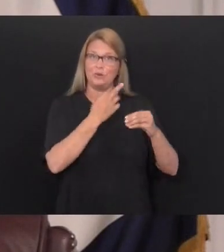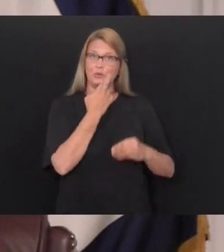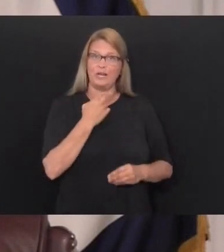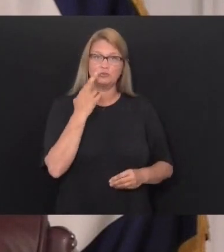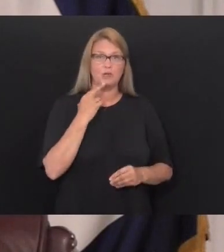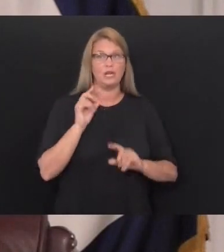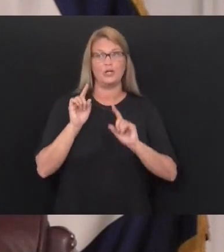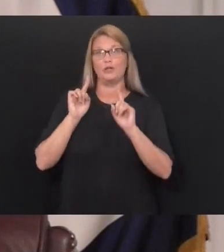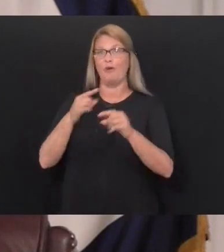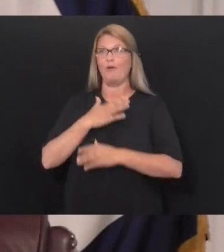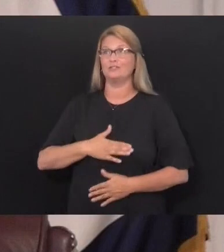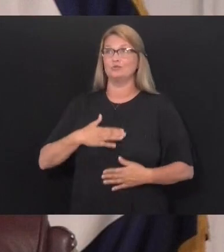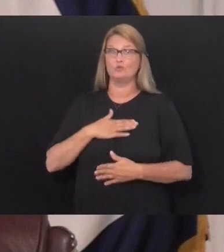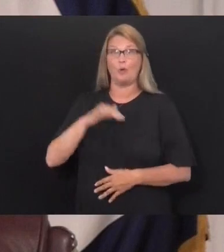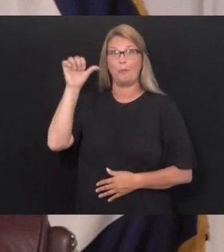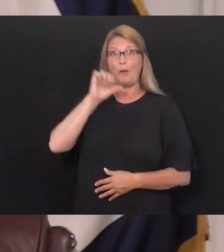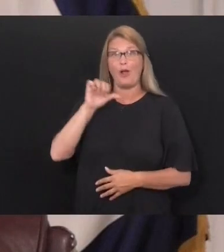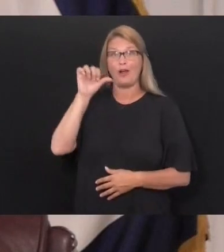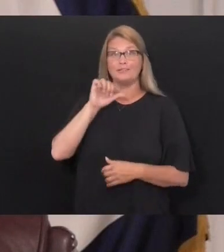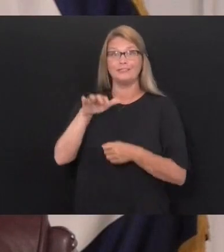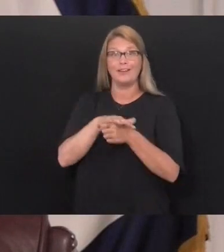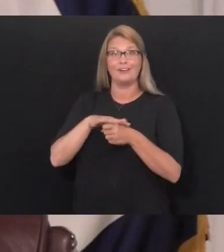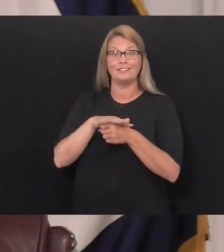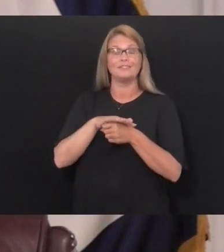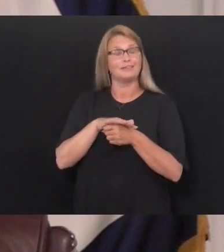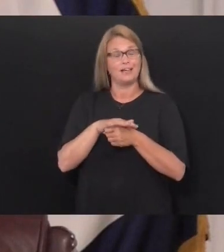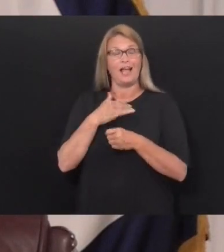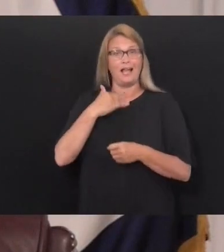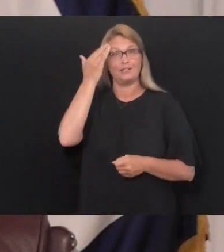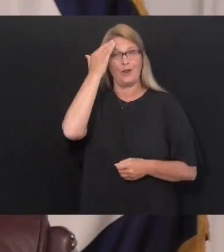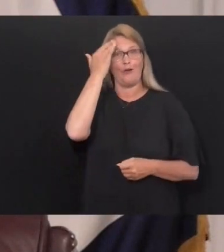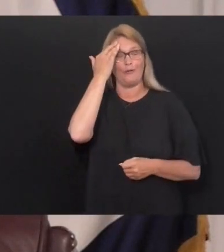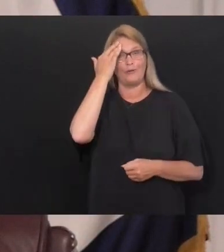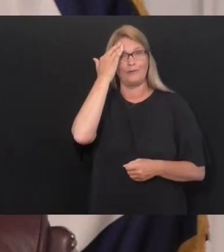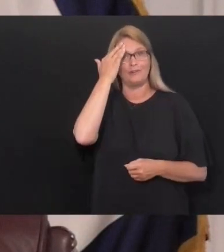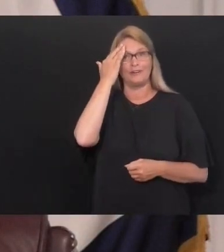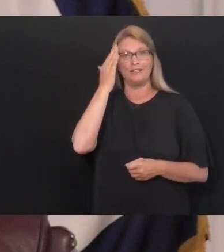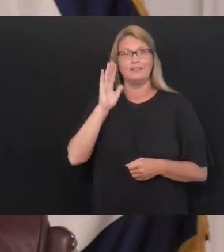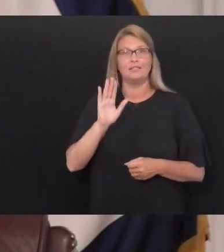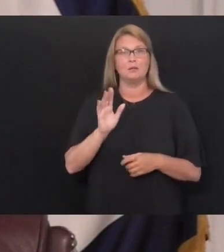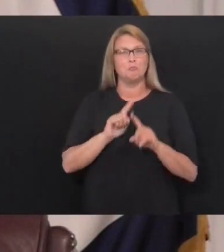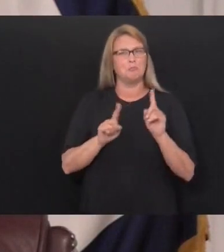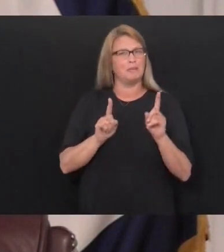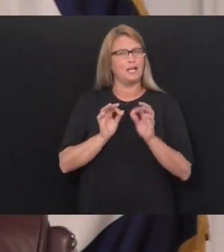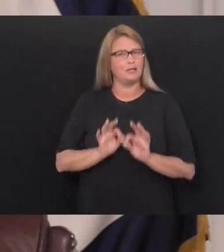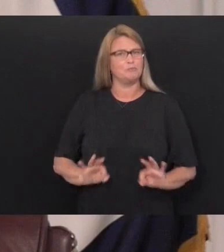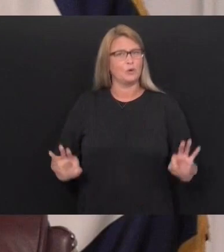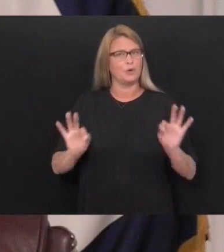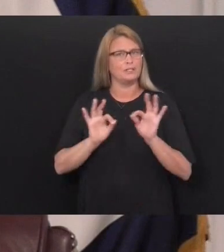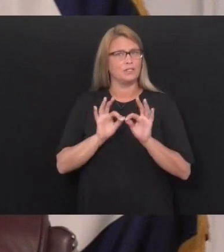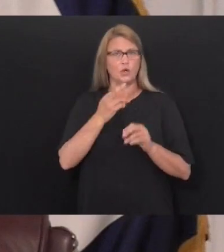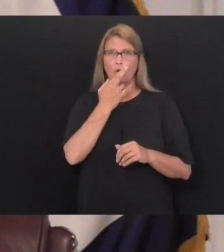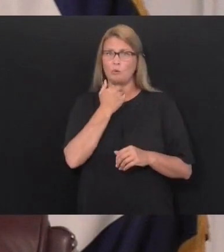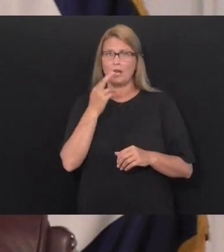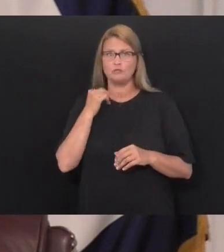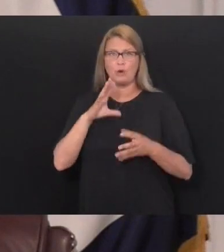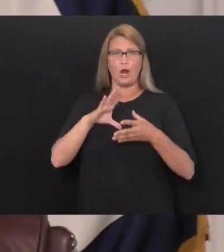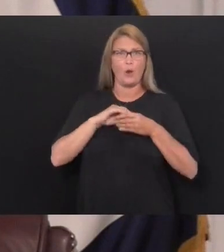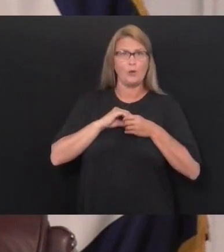And we've got to move this state forward in a prudent way. And that's exactly what I'm doing. I am not opposed to